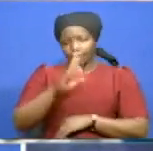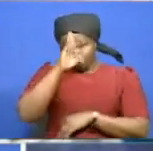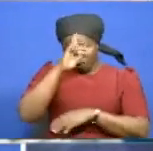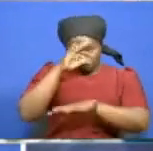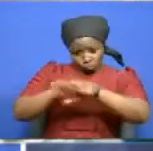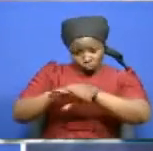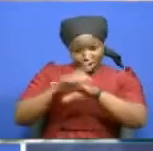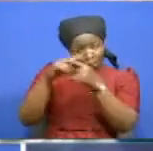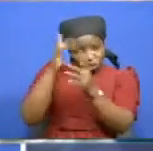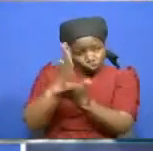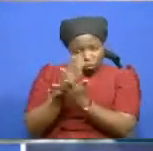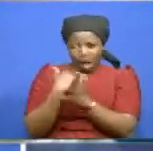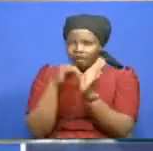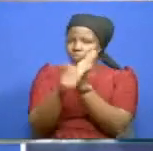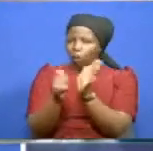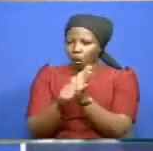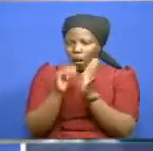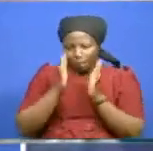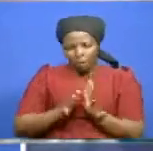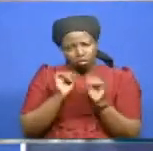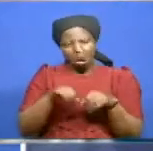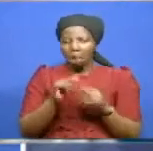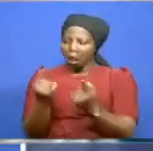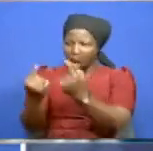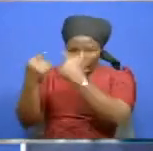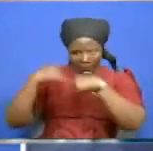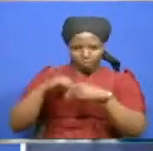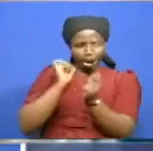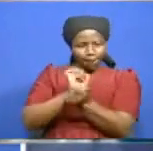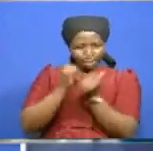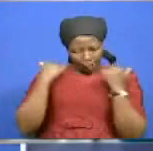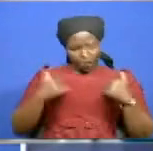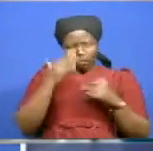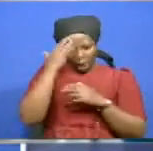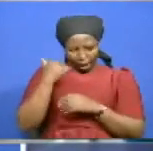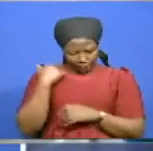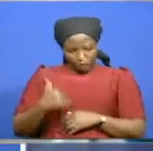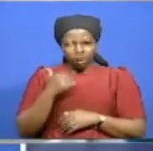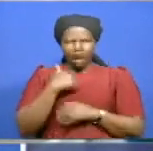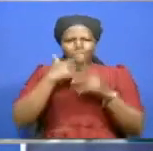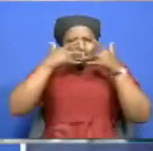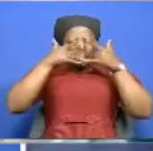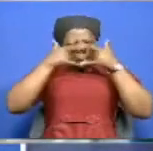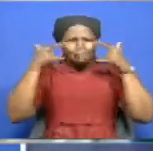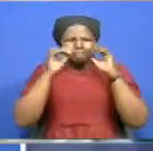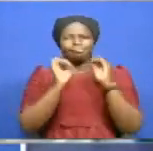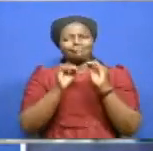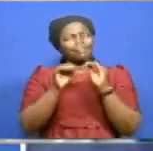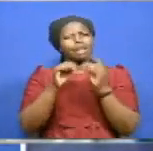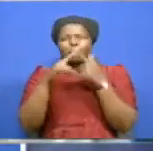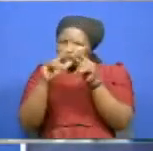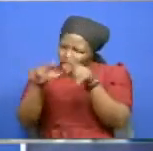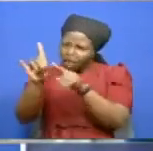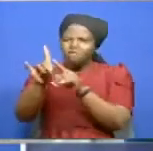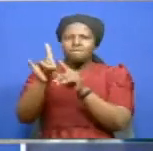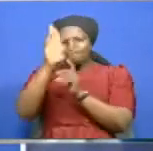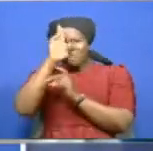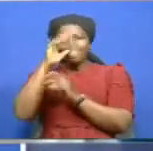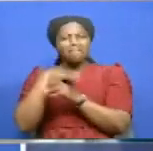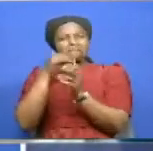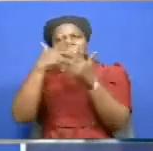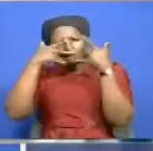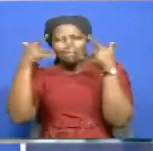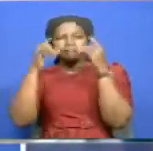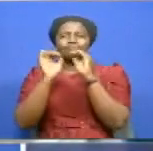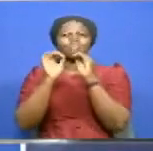moja wako naye. Kama unaweza kuja unishike mimi kwa sababu sina mask, na wewe mwenyewe unakuja kushika mimi kwa mlango wa nyumba yangu na una hata mask wewe mwenyewe. Sasa una expect